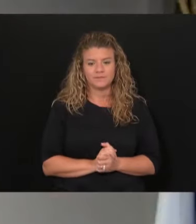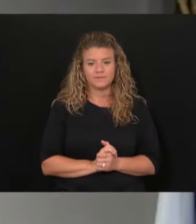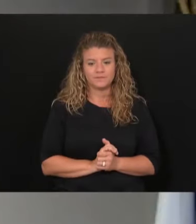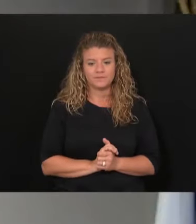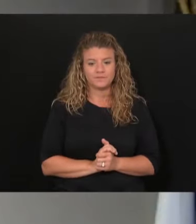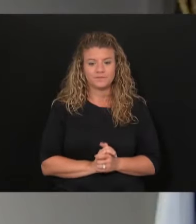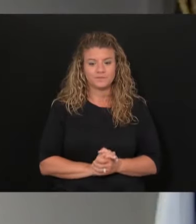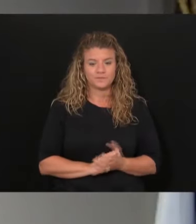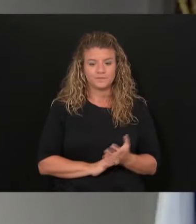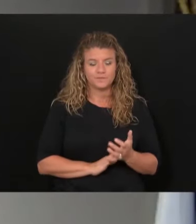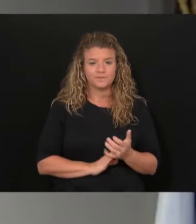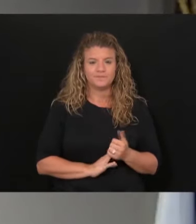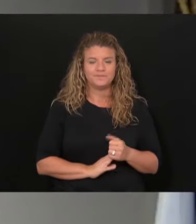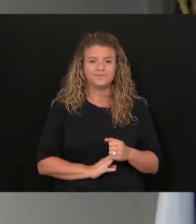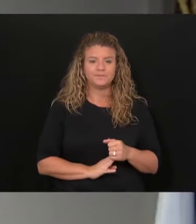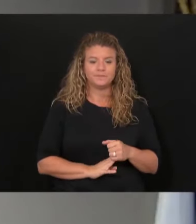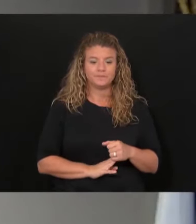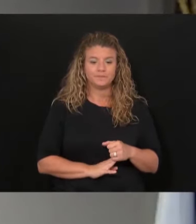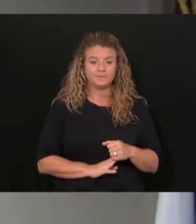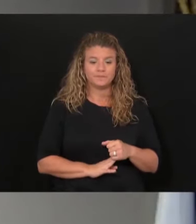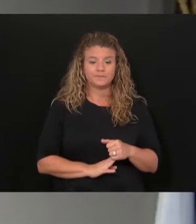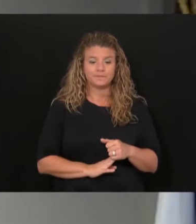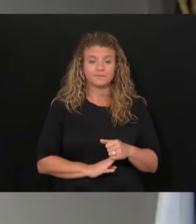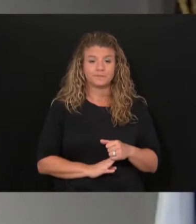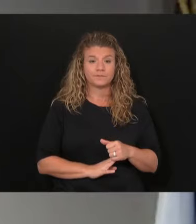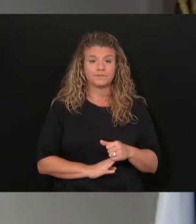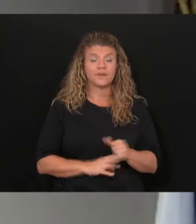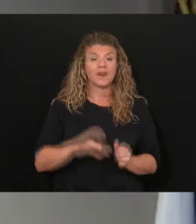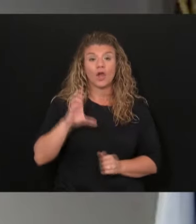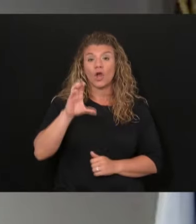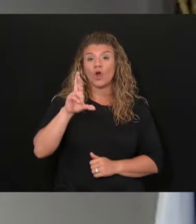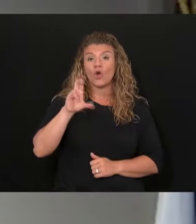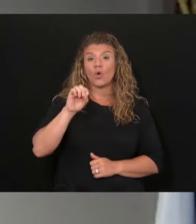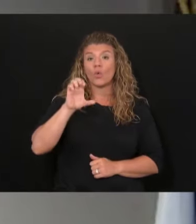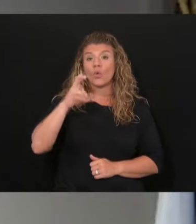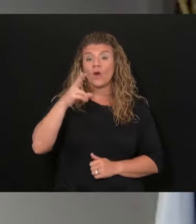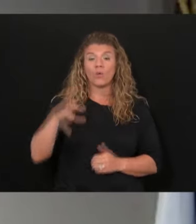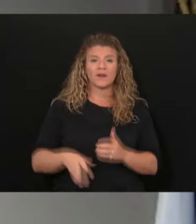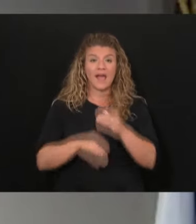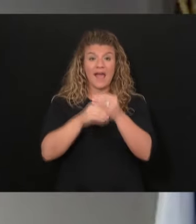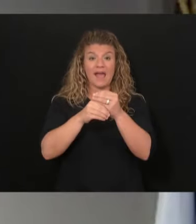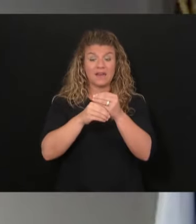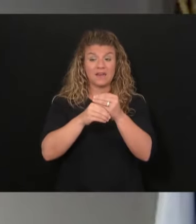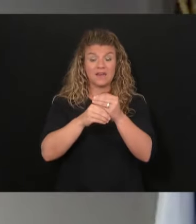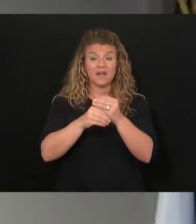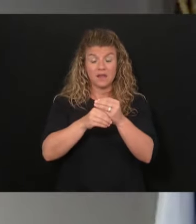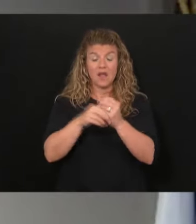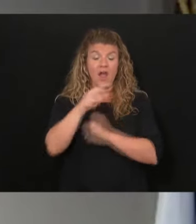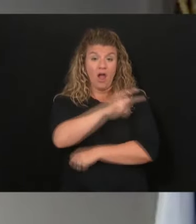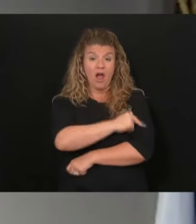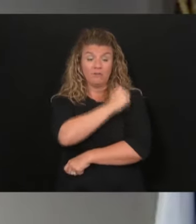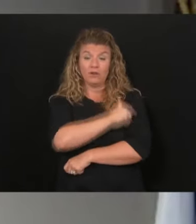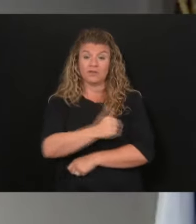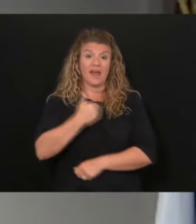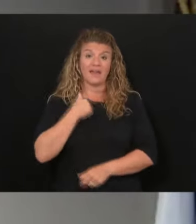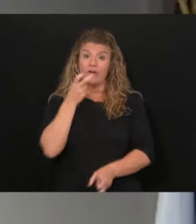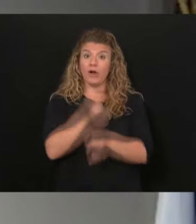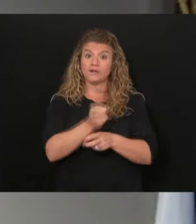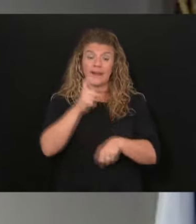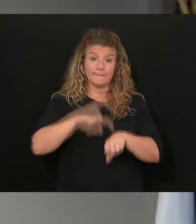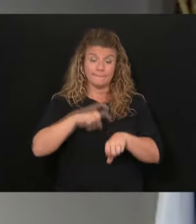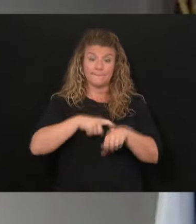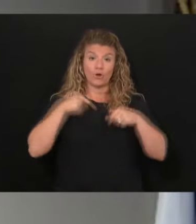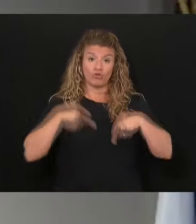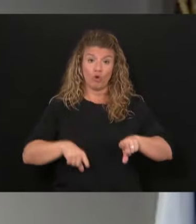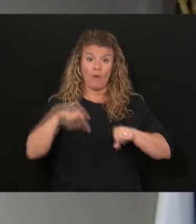Thank you, Clay. I'll just add, hospitals have been through a really tough time. It's been a roller coaster for them in terms